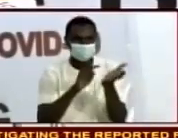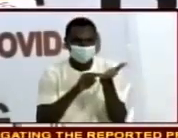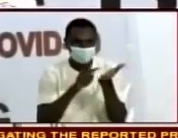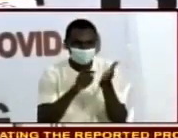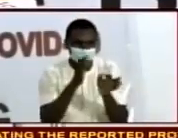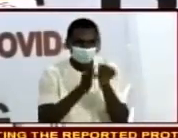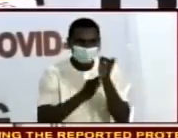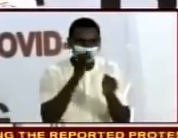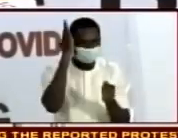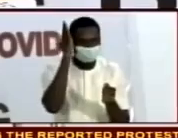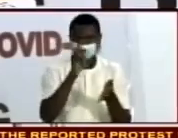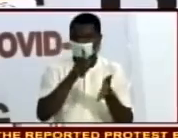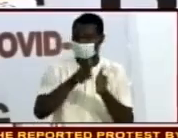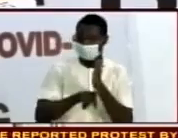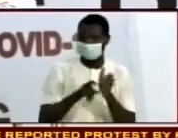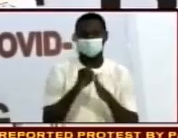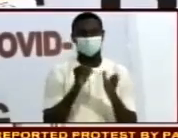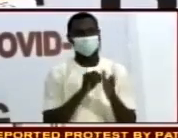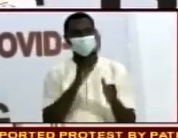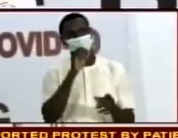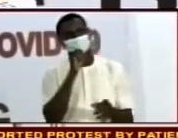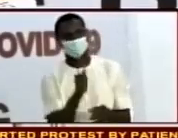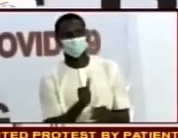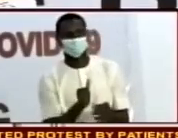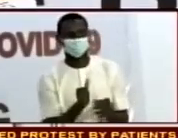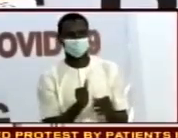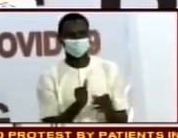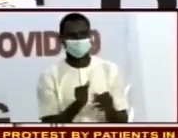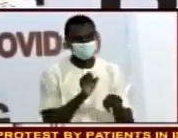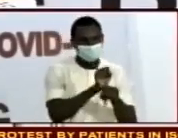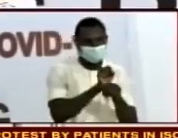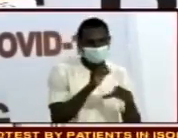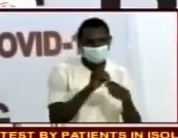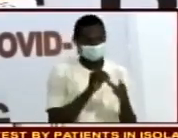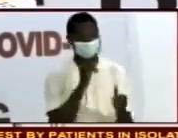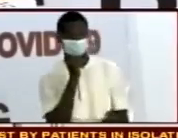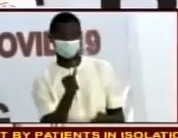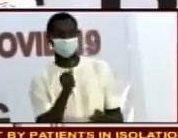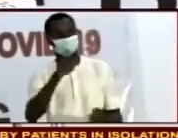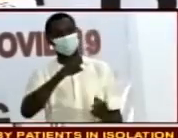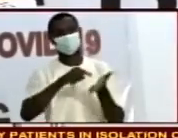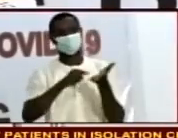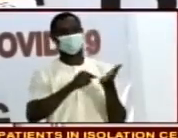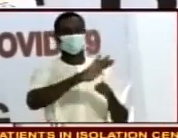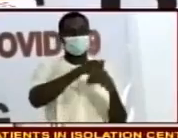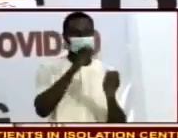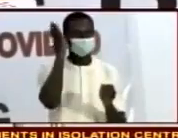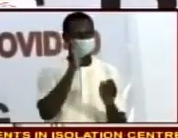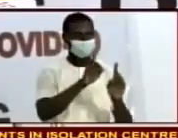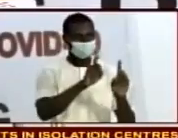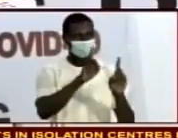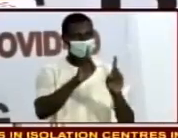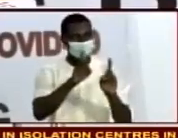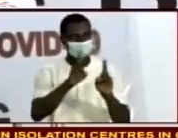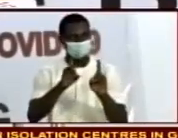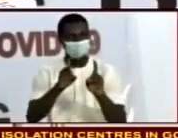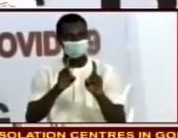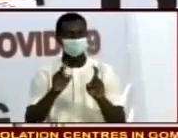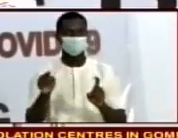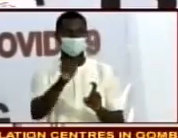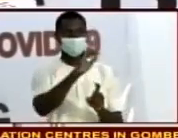check the efficacy. Does it work or does it not work? So those are things that will be tested. And as you all know,